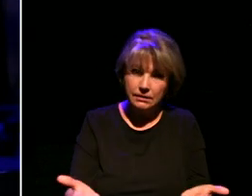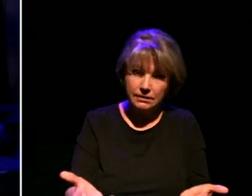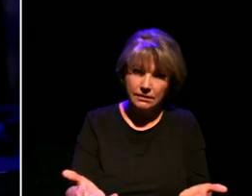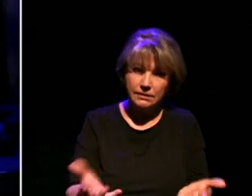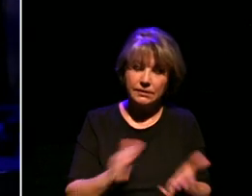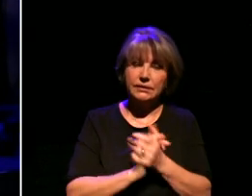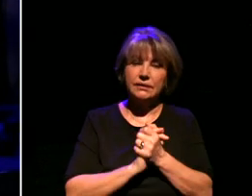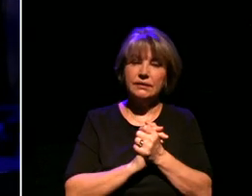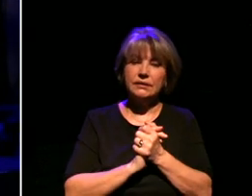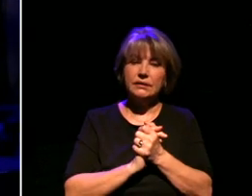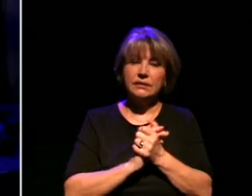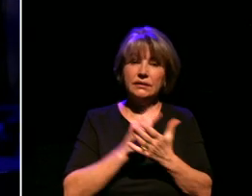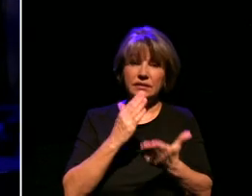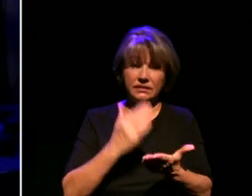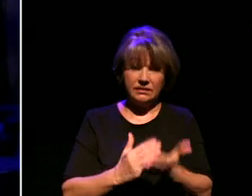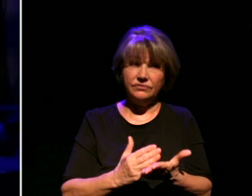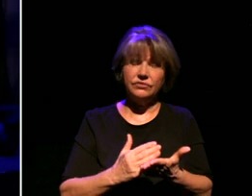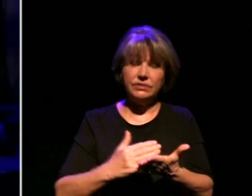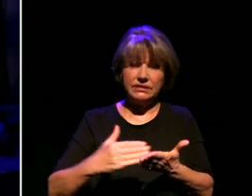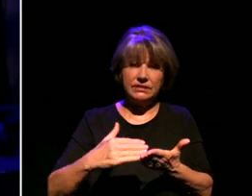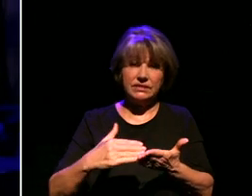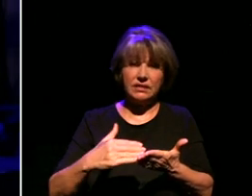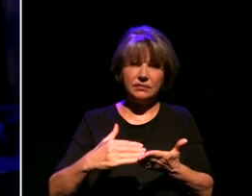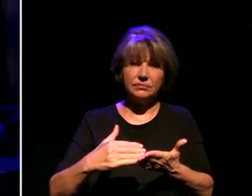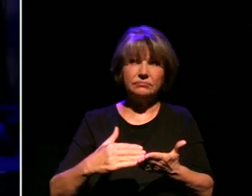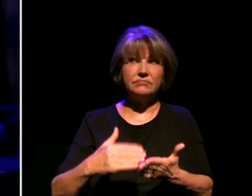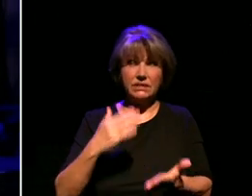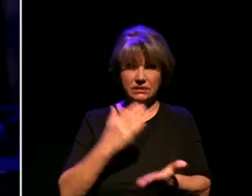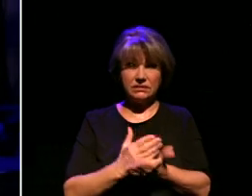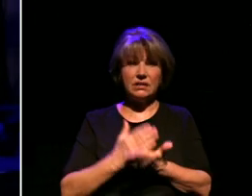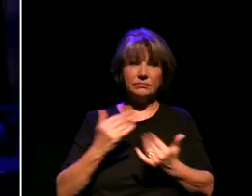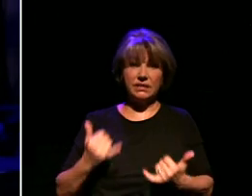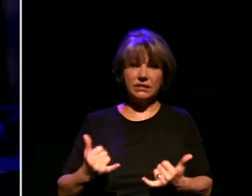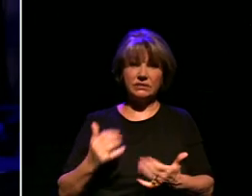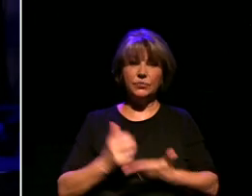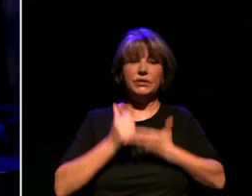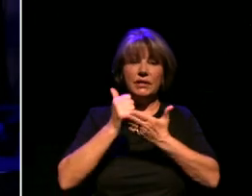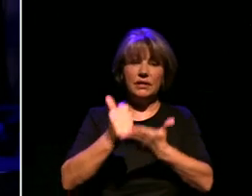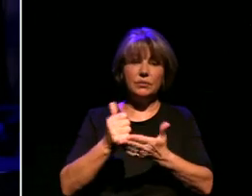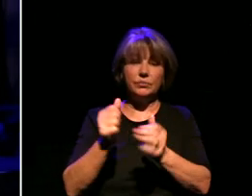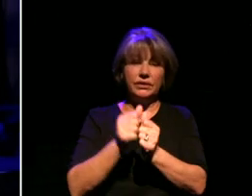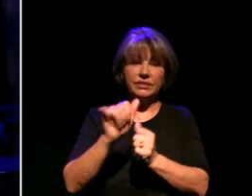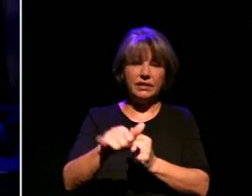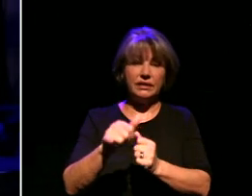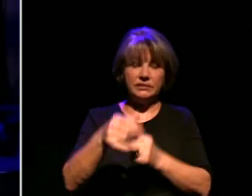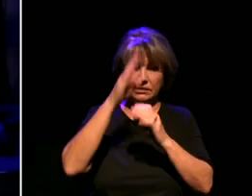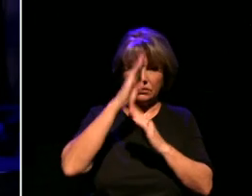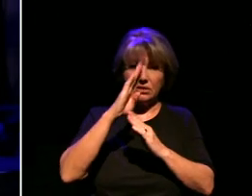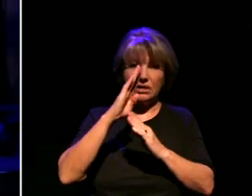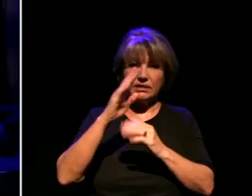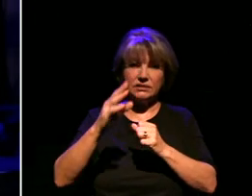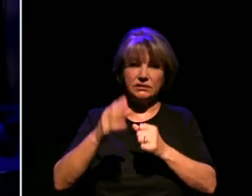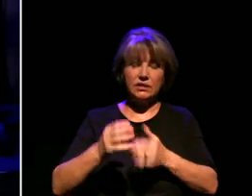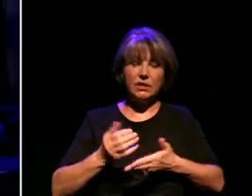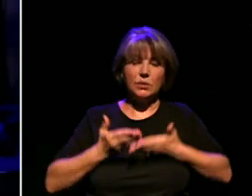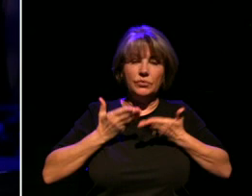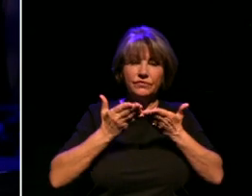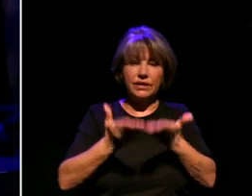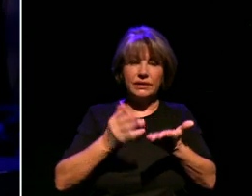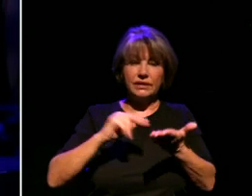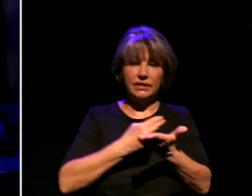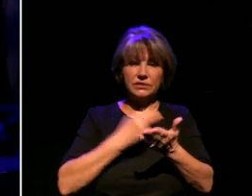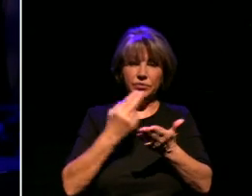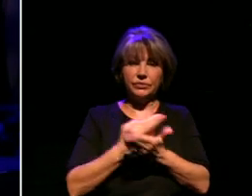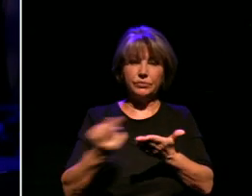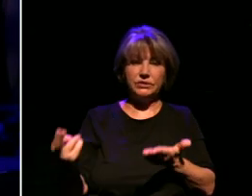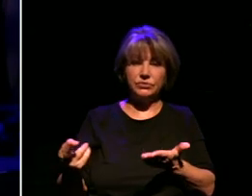Now, some of you, your income has stopped. And so we want to help you with that. And God has provided us with, as a church, with resources